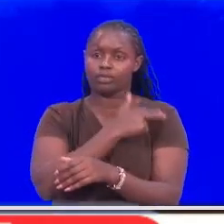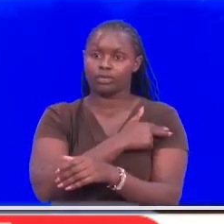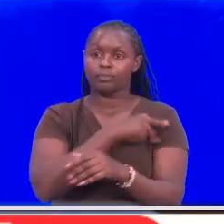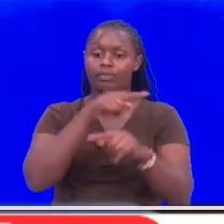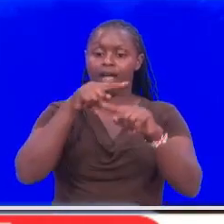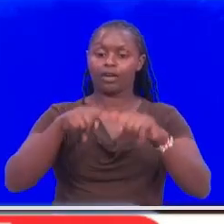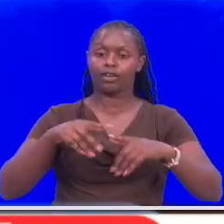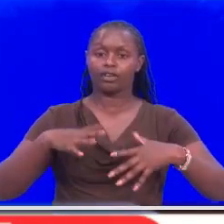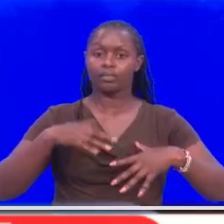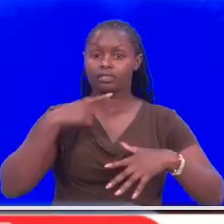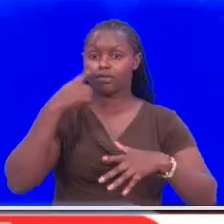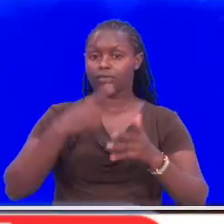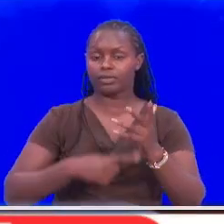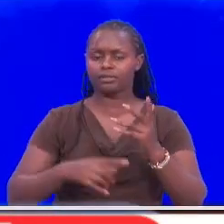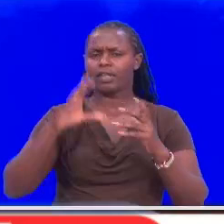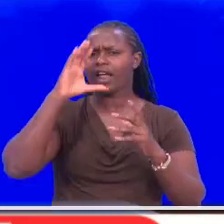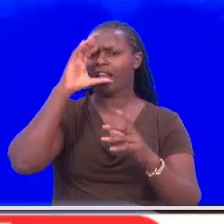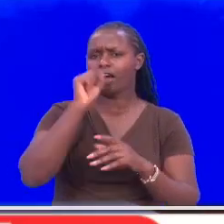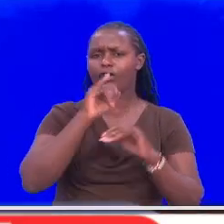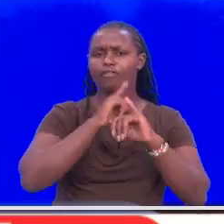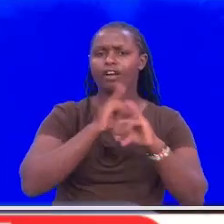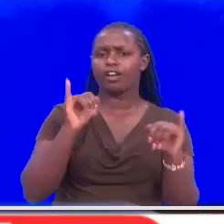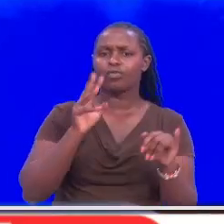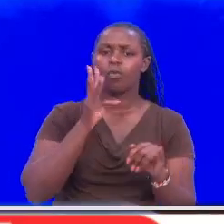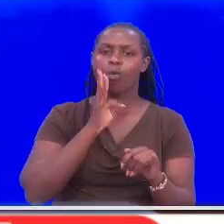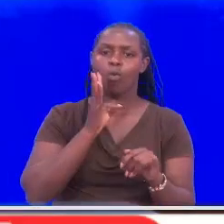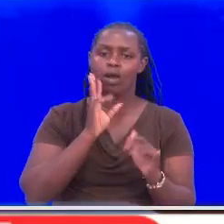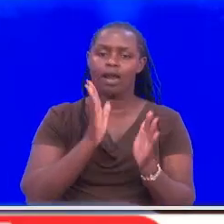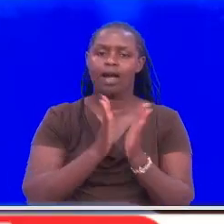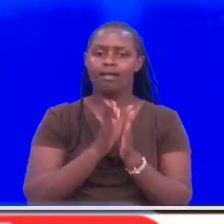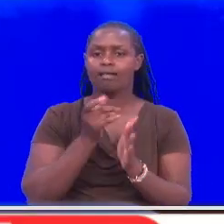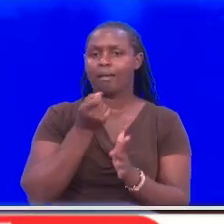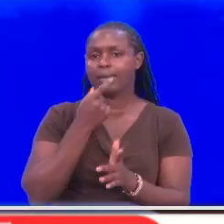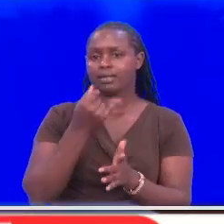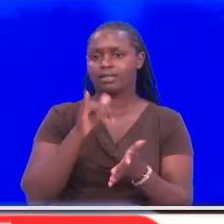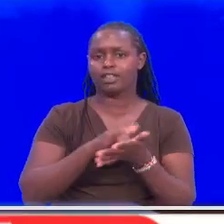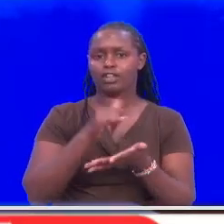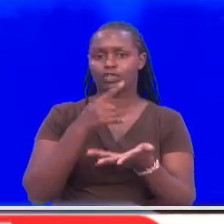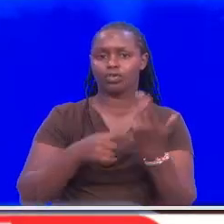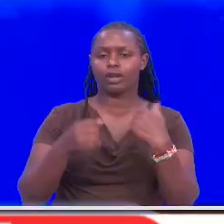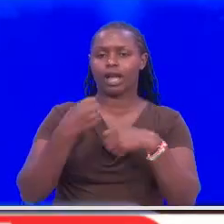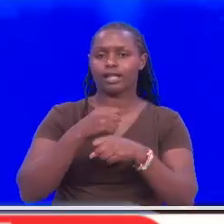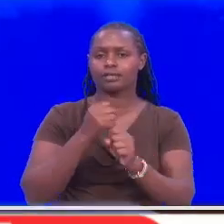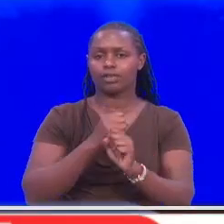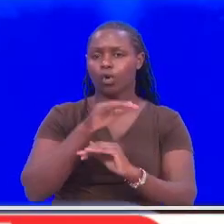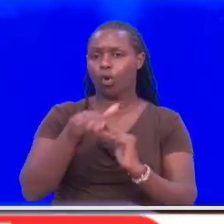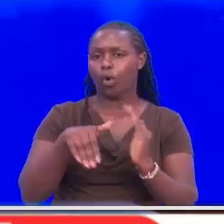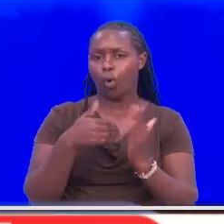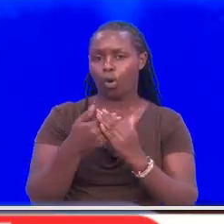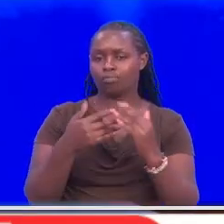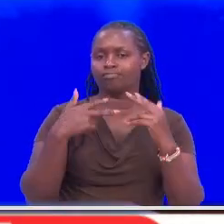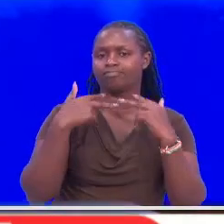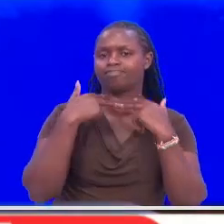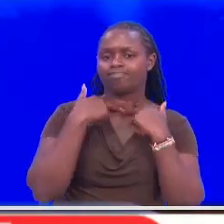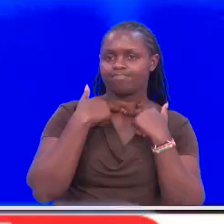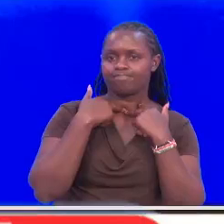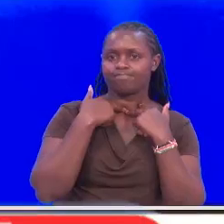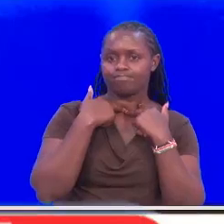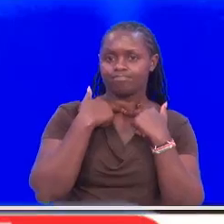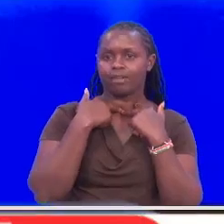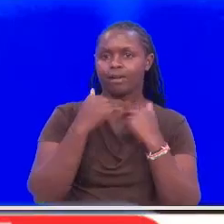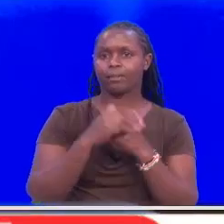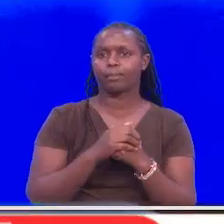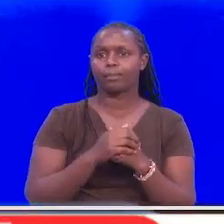lack of clean water and medicine at the hospital, inadequate staff health workers have all contributed to the deplorable, or